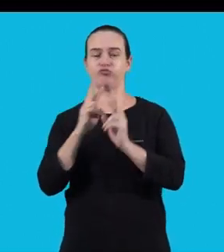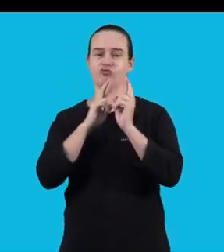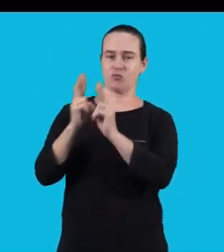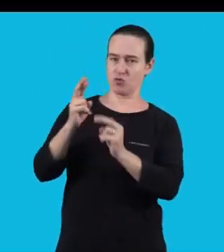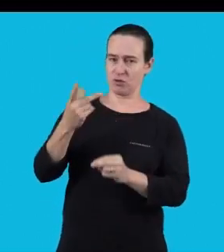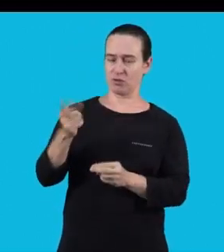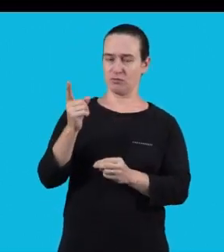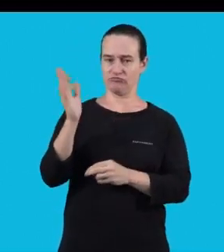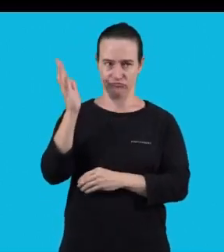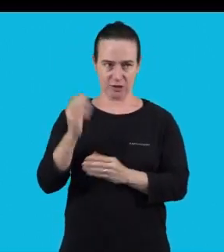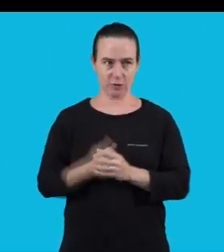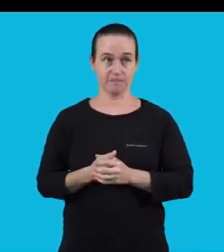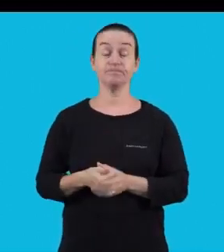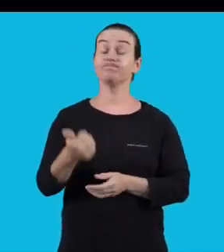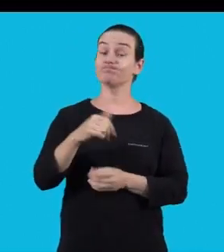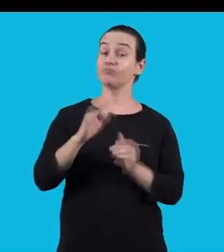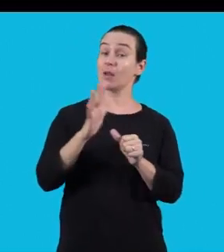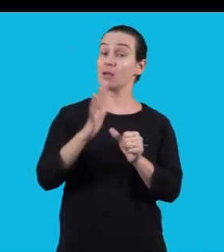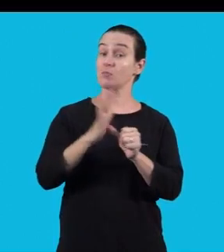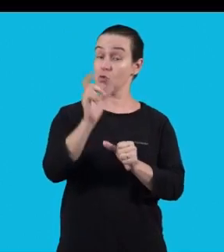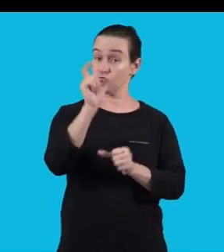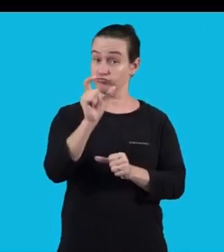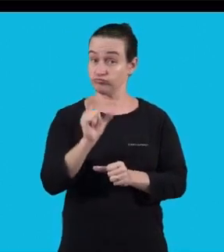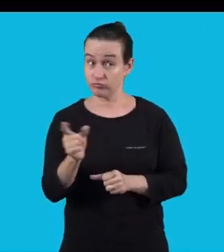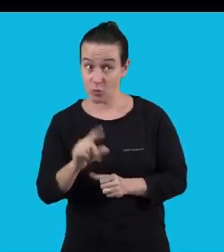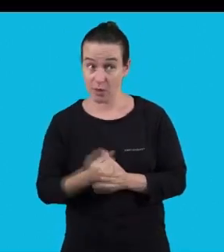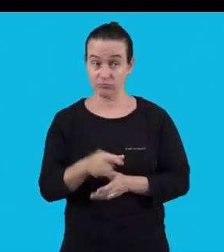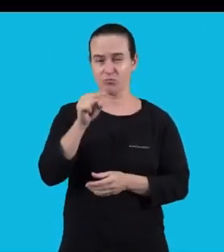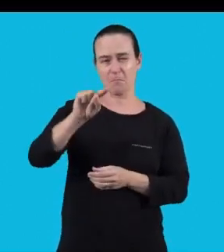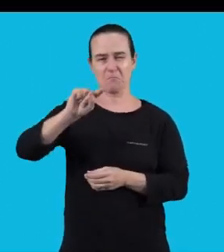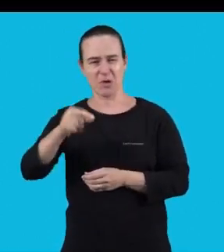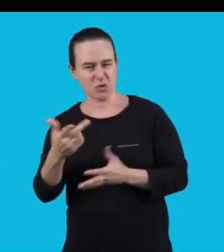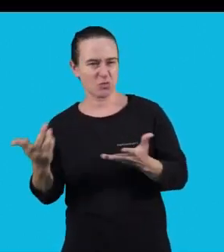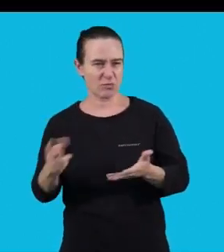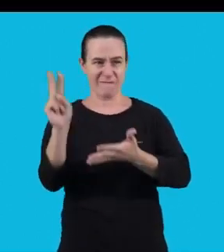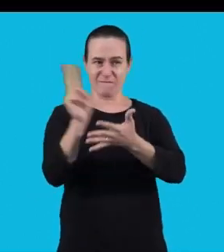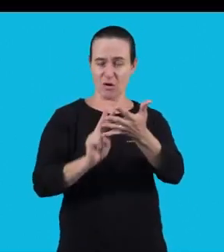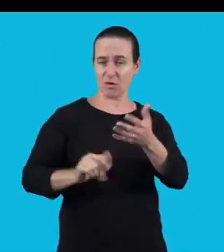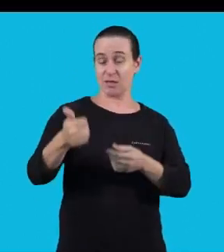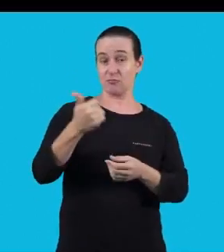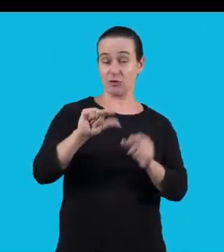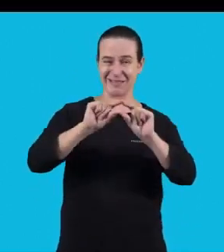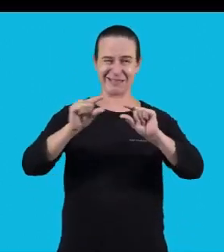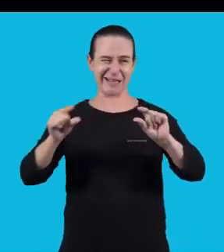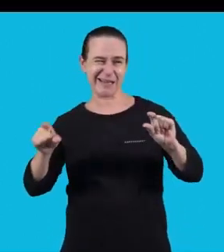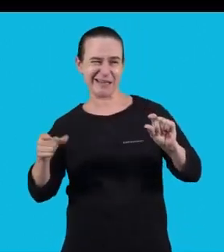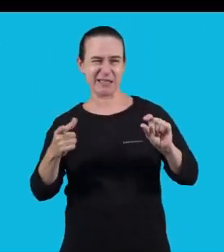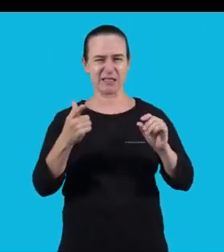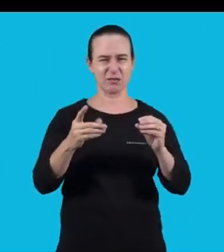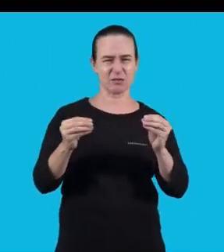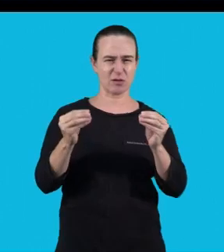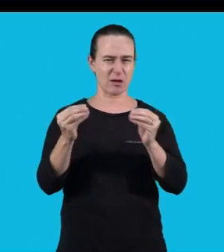that you need to keep in mind throughout this lesson include punctuation, vocabulary, sentence